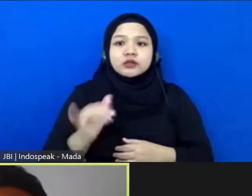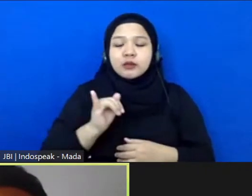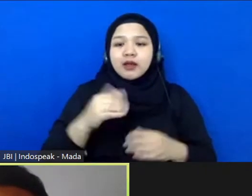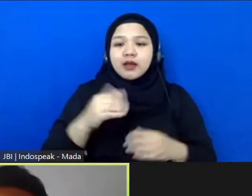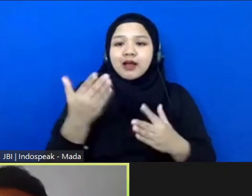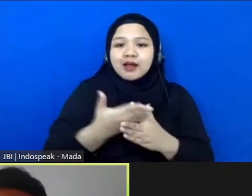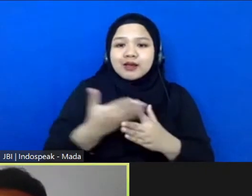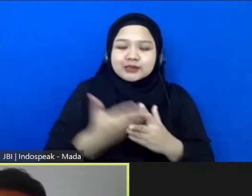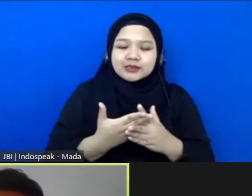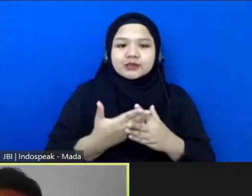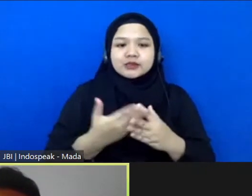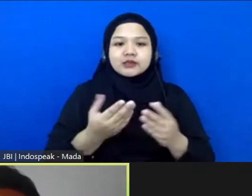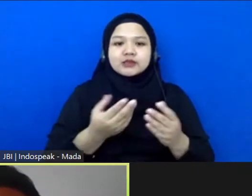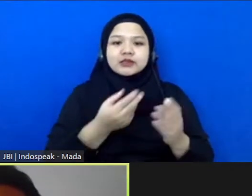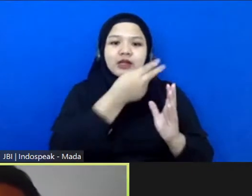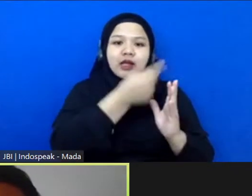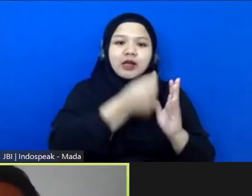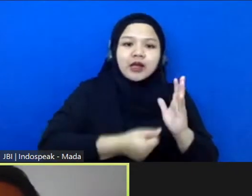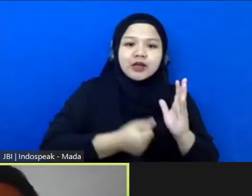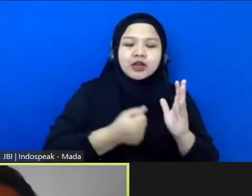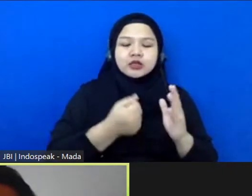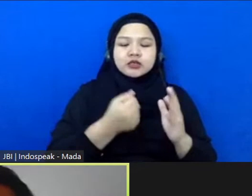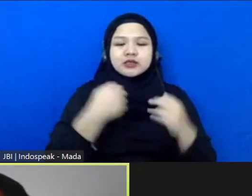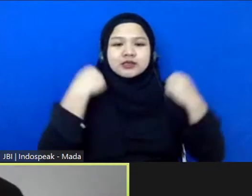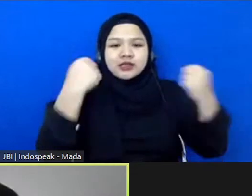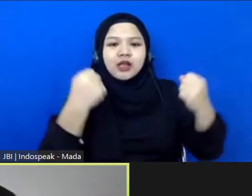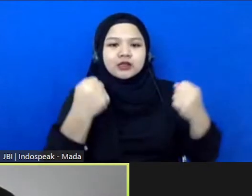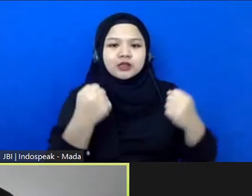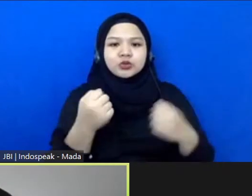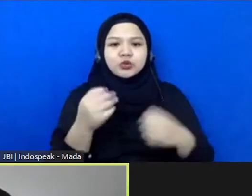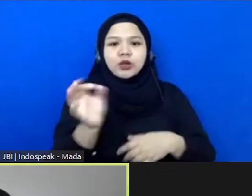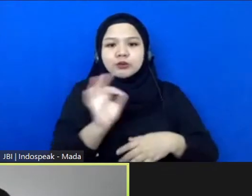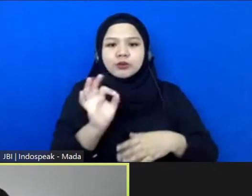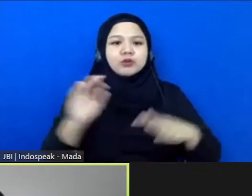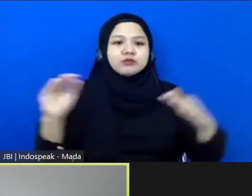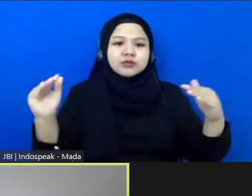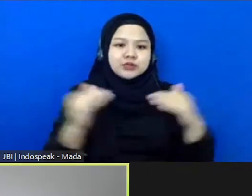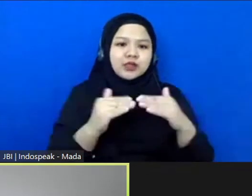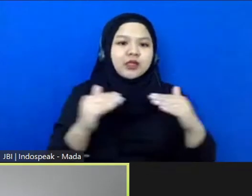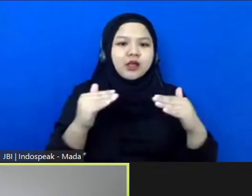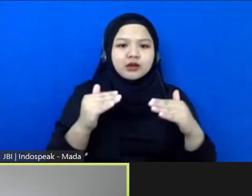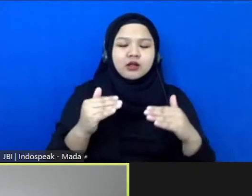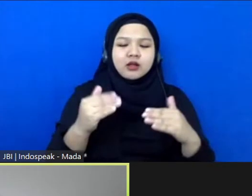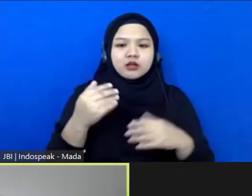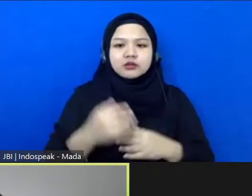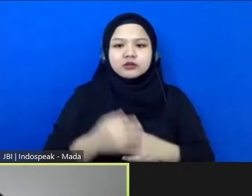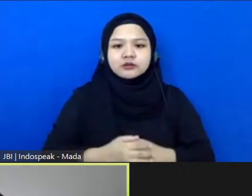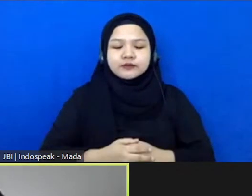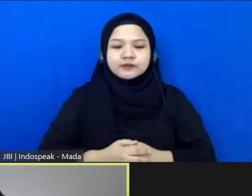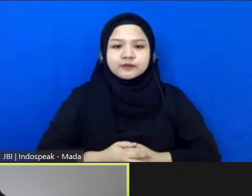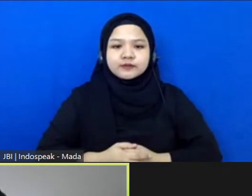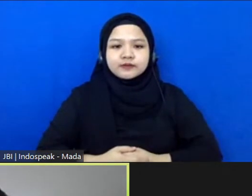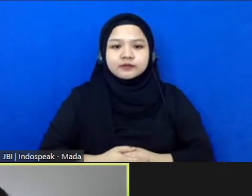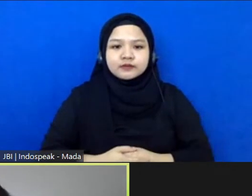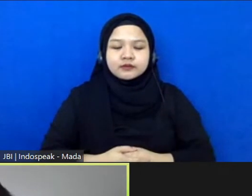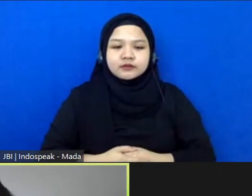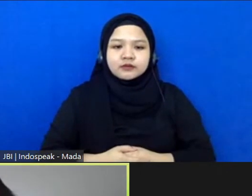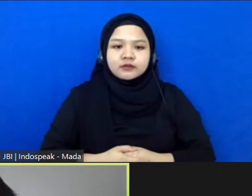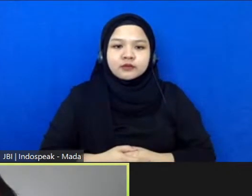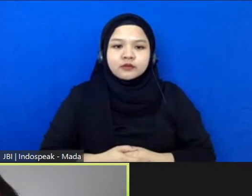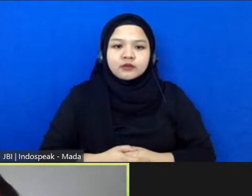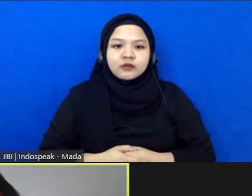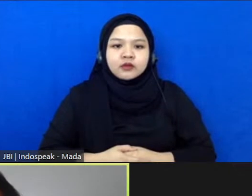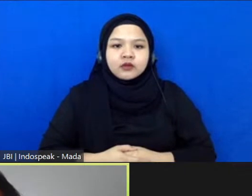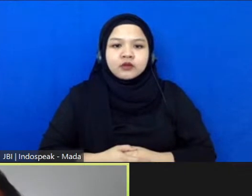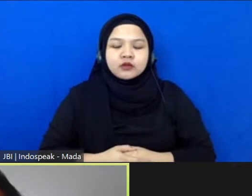translate directly to equal access to healthcare facilities. And there is also the notion of horizontal